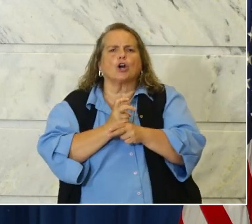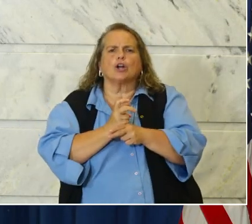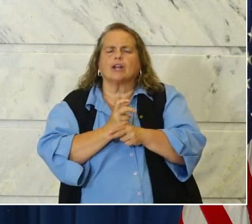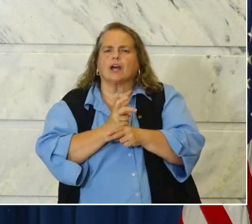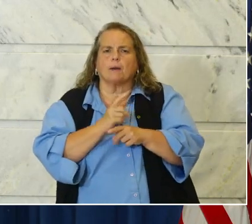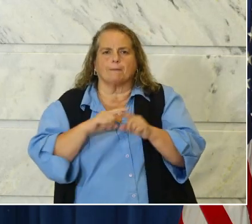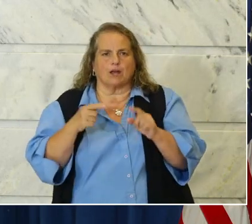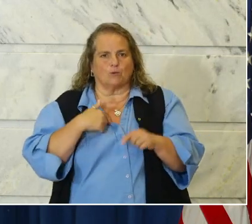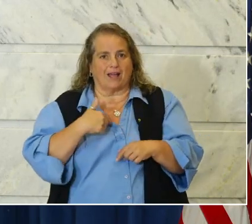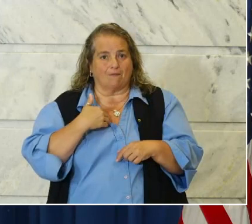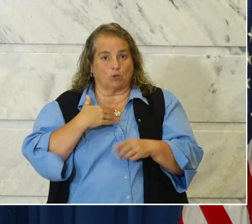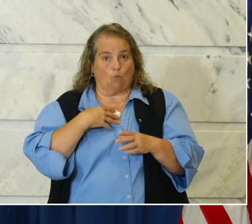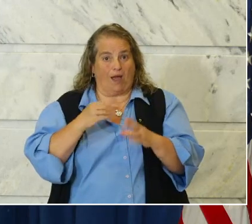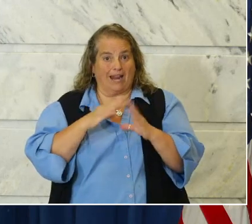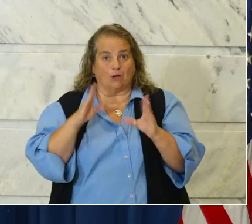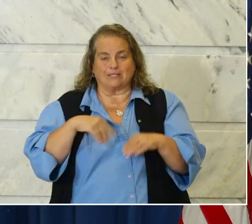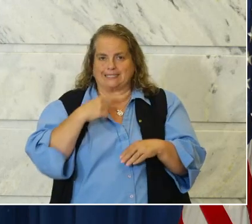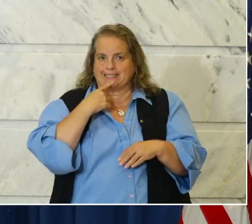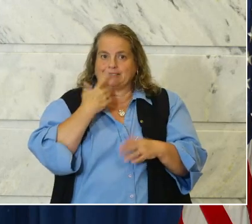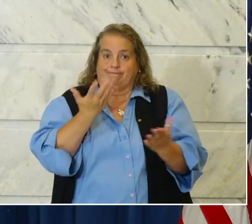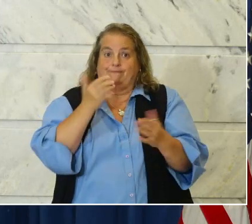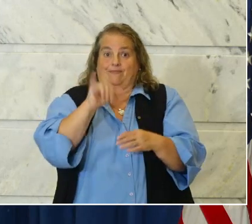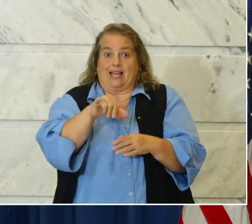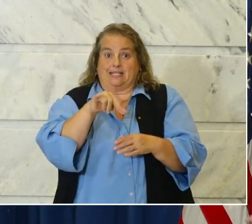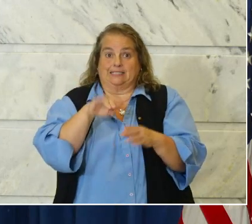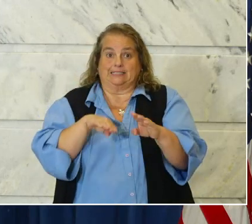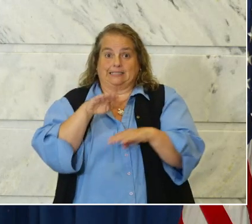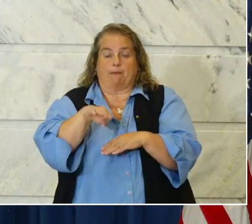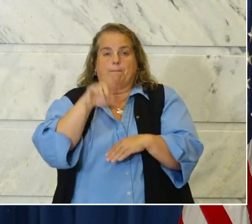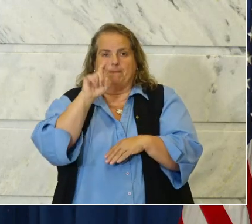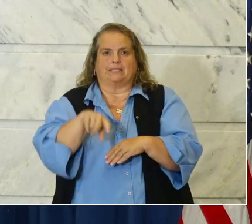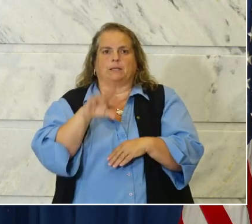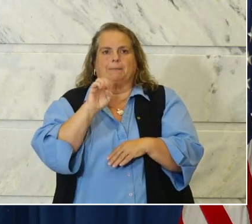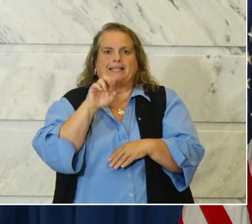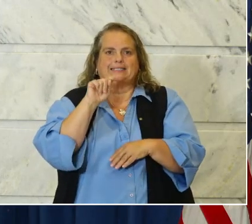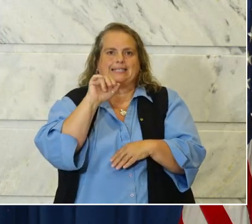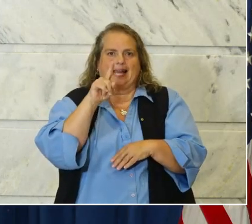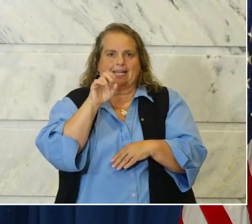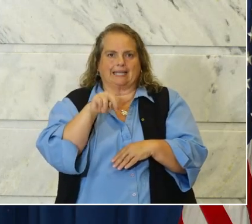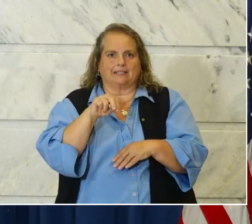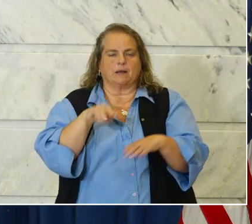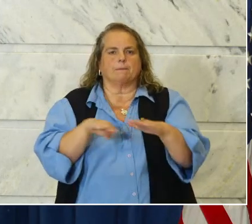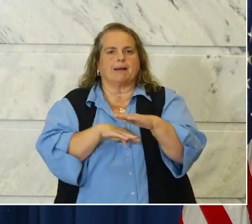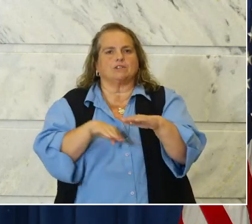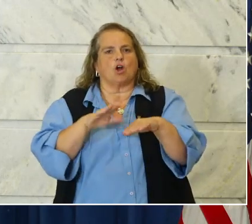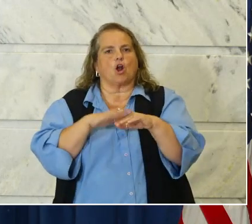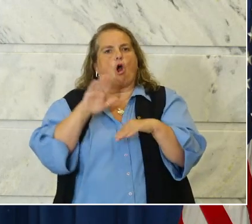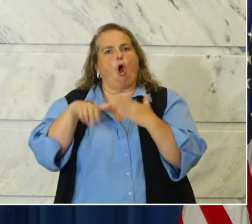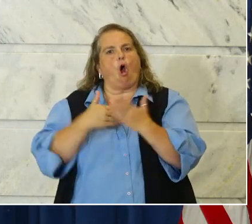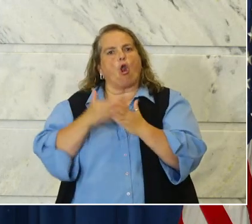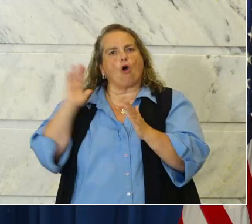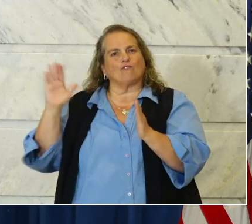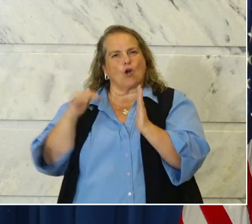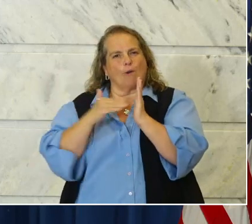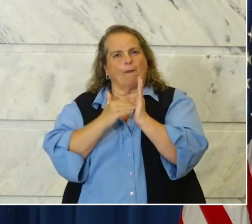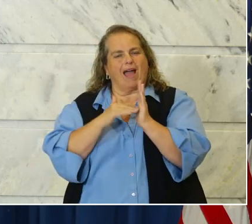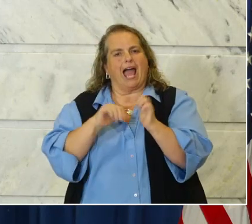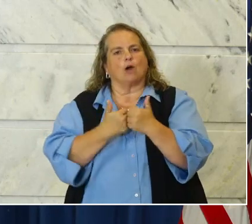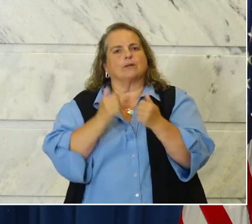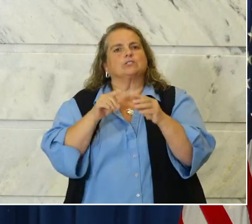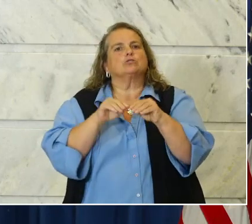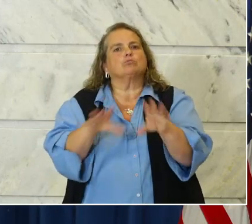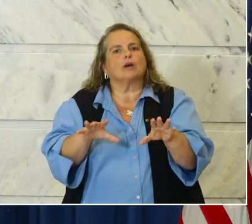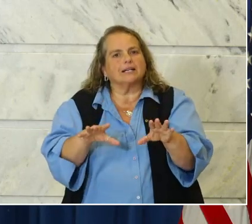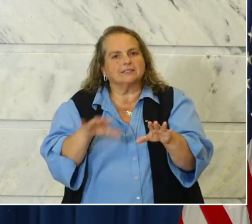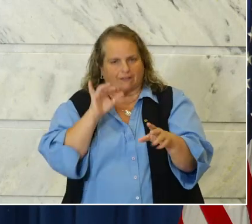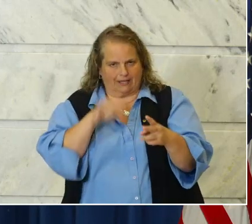But we've got the White House saying this is a step that absolutely has to be taken based on all of their modeling and how it spreads to stop